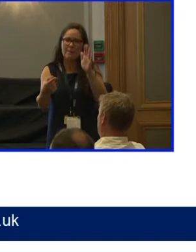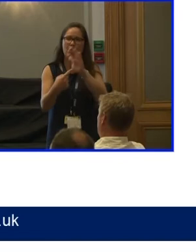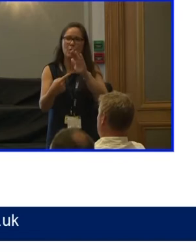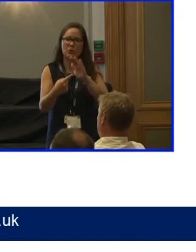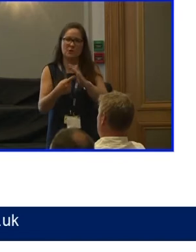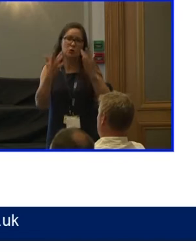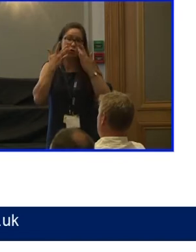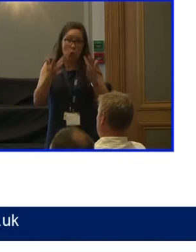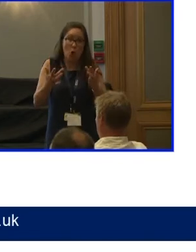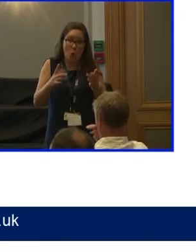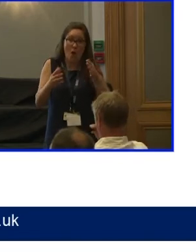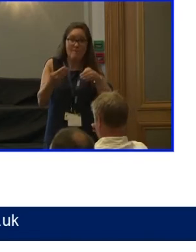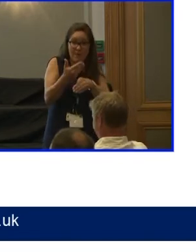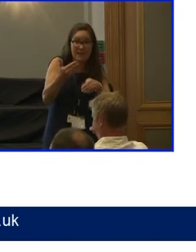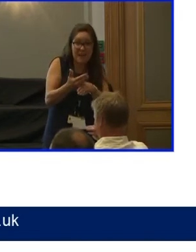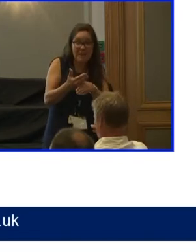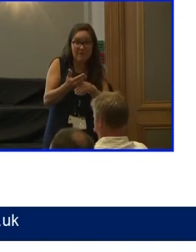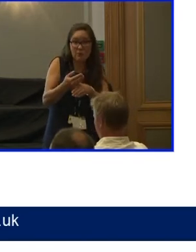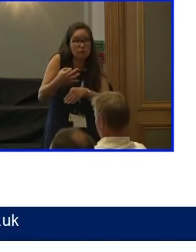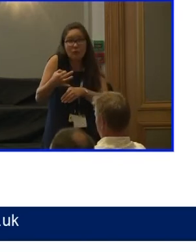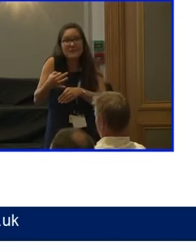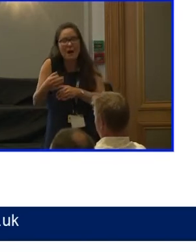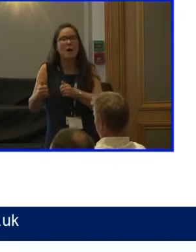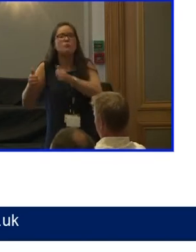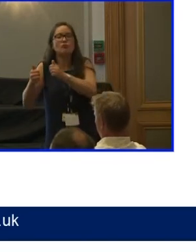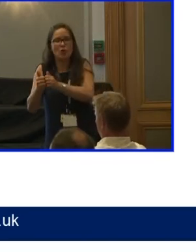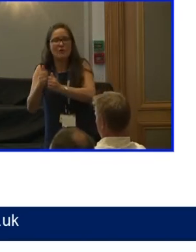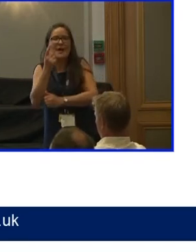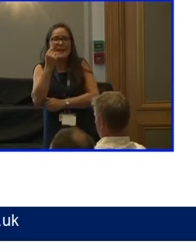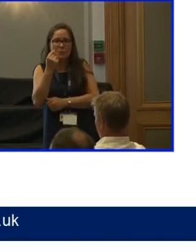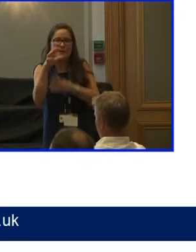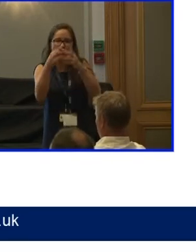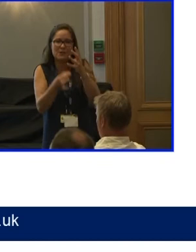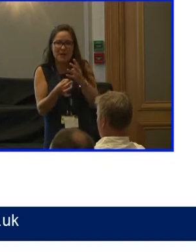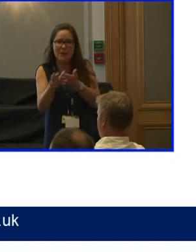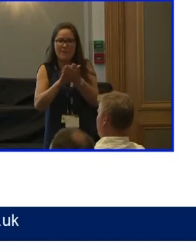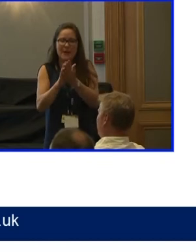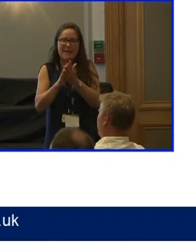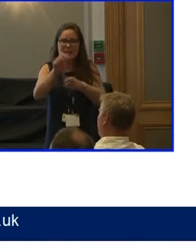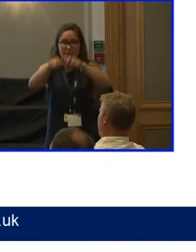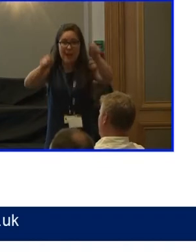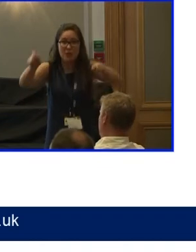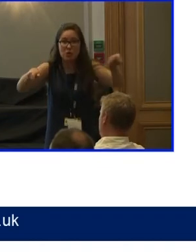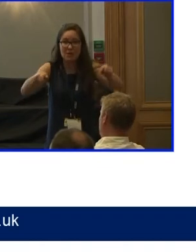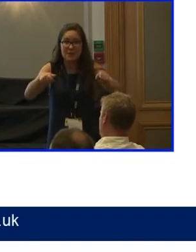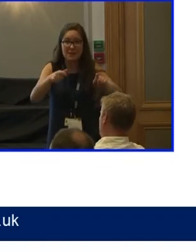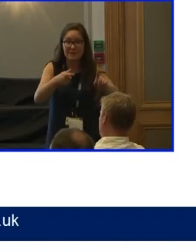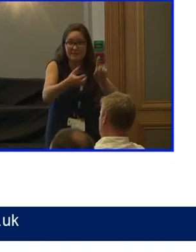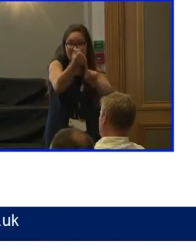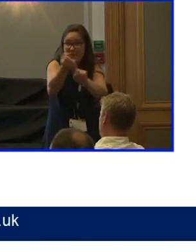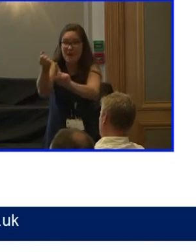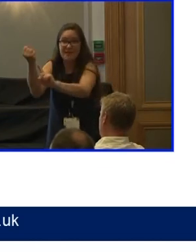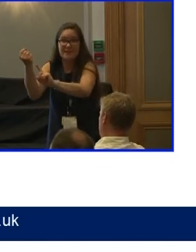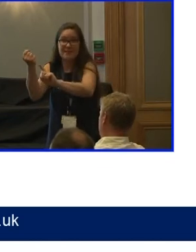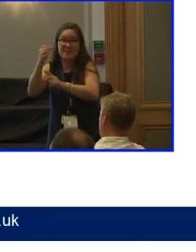to be approved by the regulators. And these eligibility criteria help to define the patient population. Inclusion